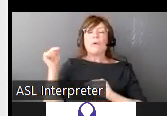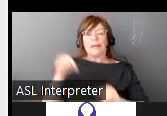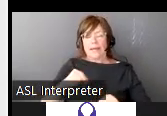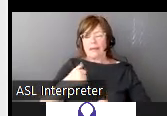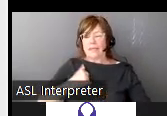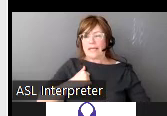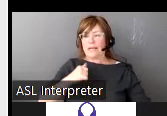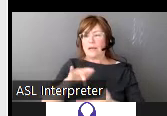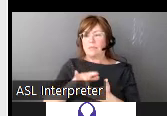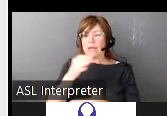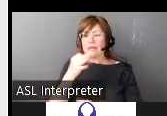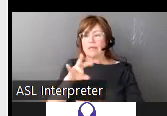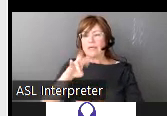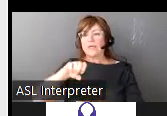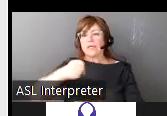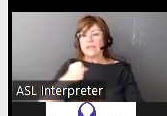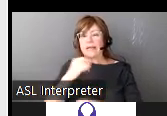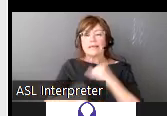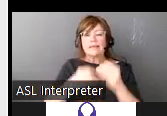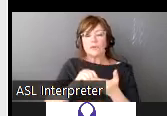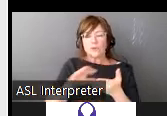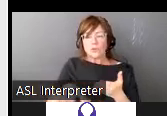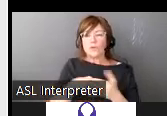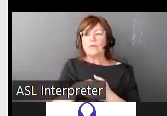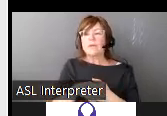the mid-1970s as an international student.